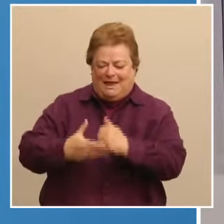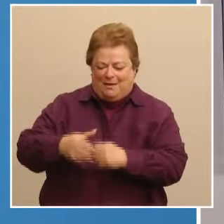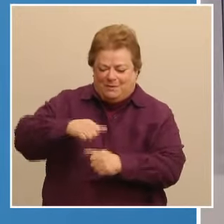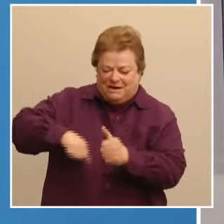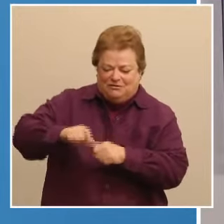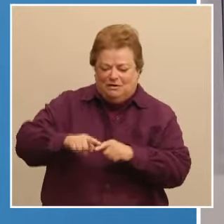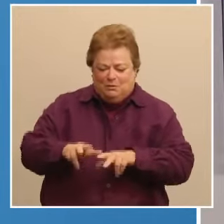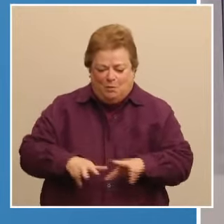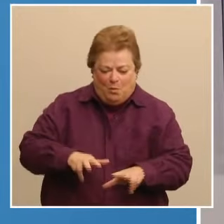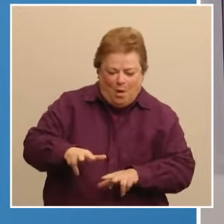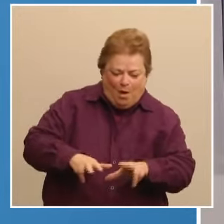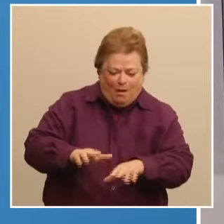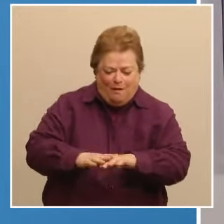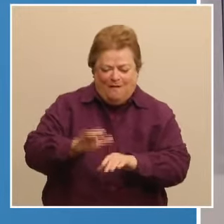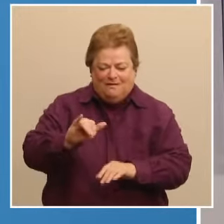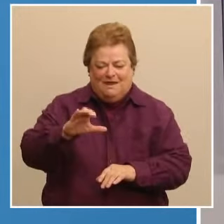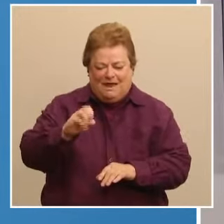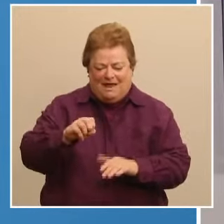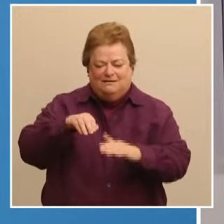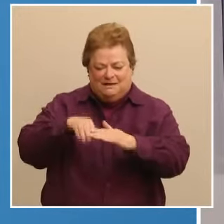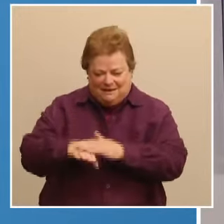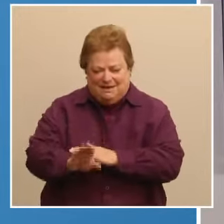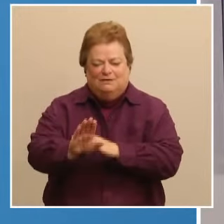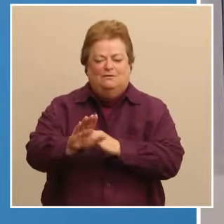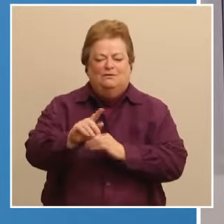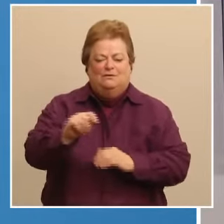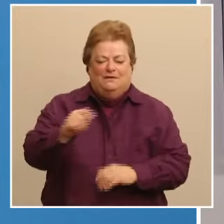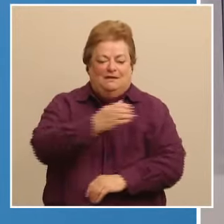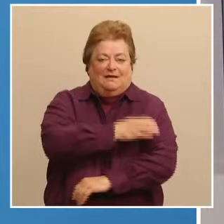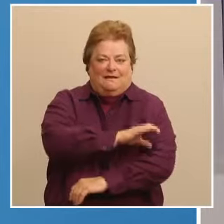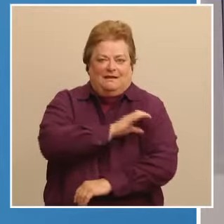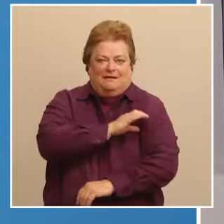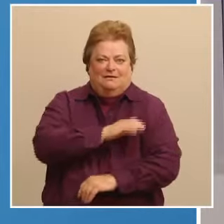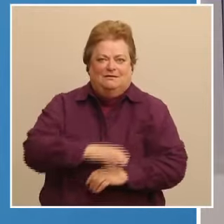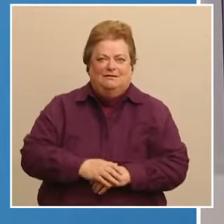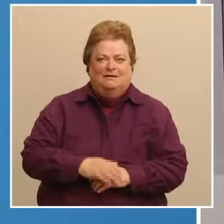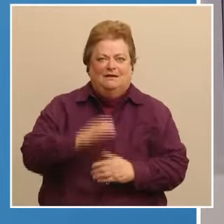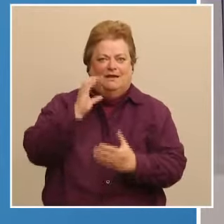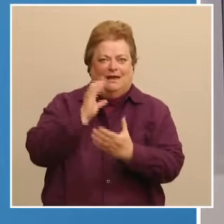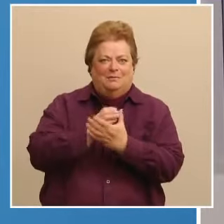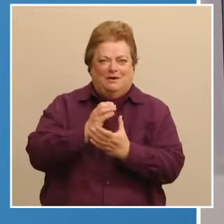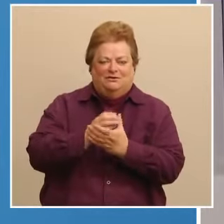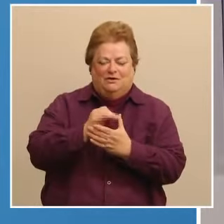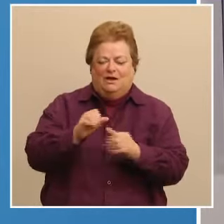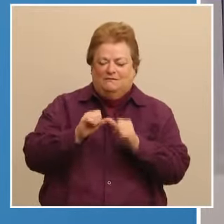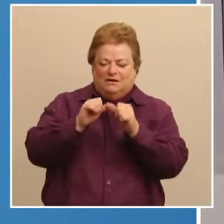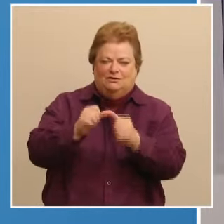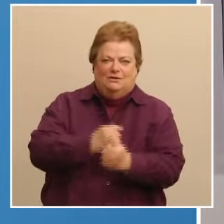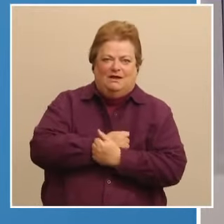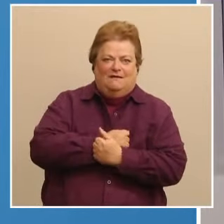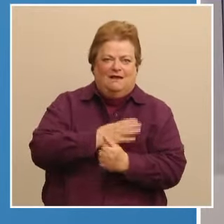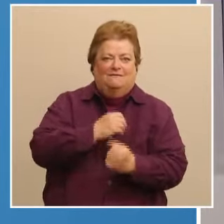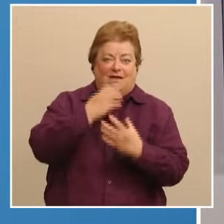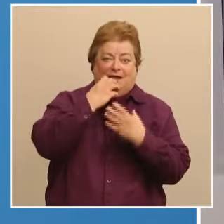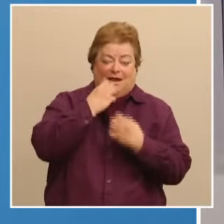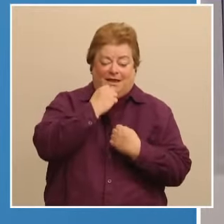icy patches on the sidewalk as they made their way to the front doors of the clinic. A picture of enduring love and